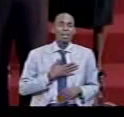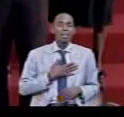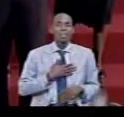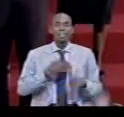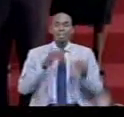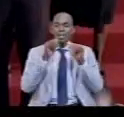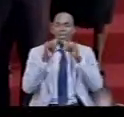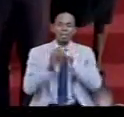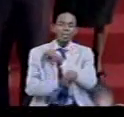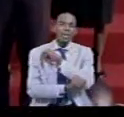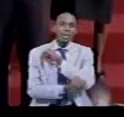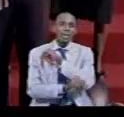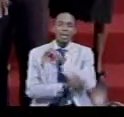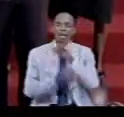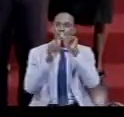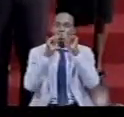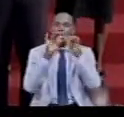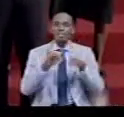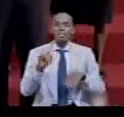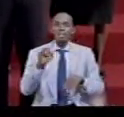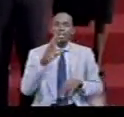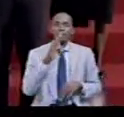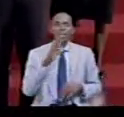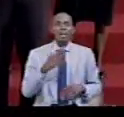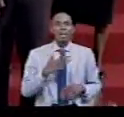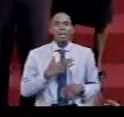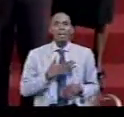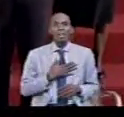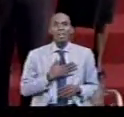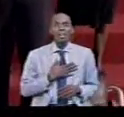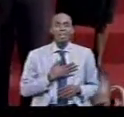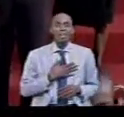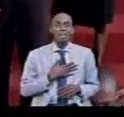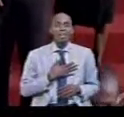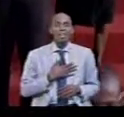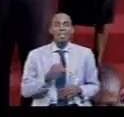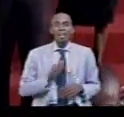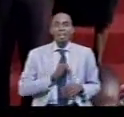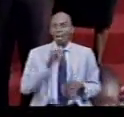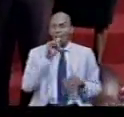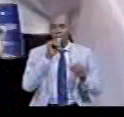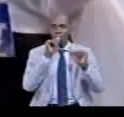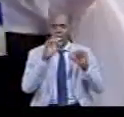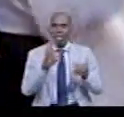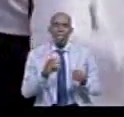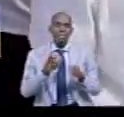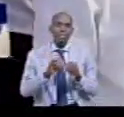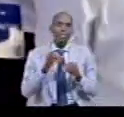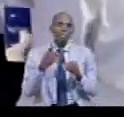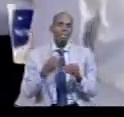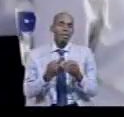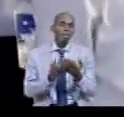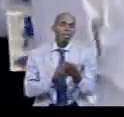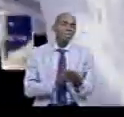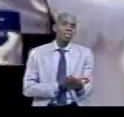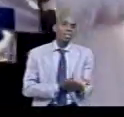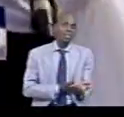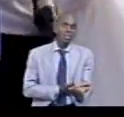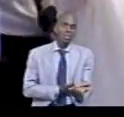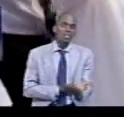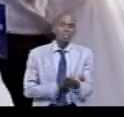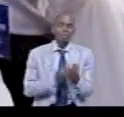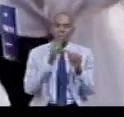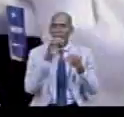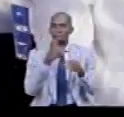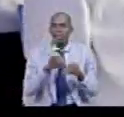mine. Abraham's blessings are mine. I am blessed in the morning. I